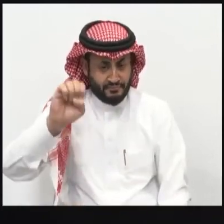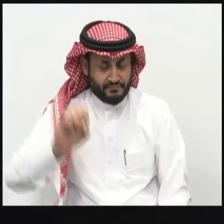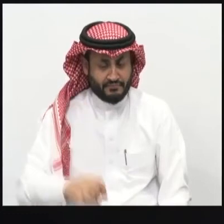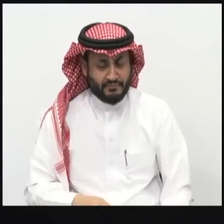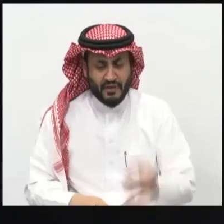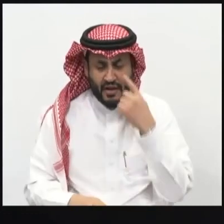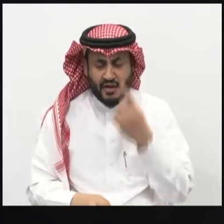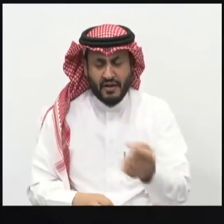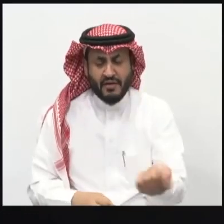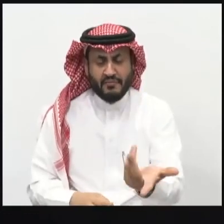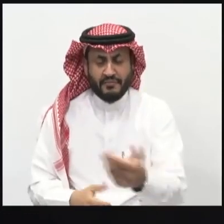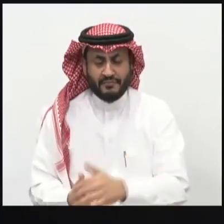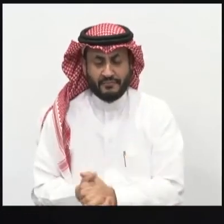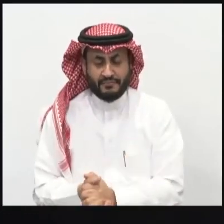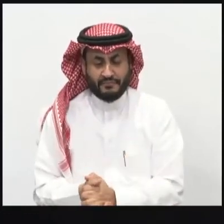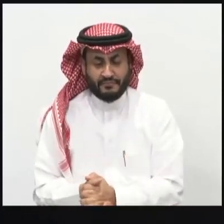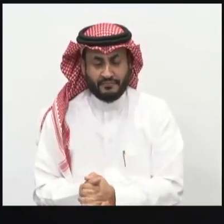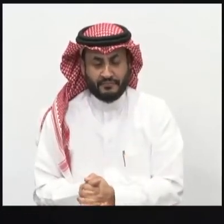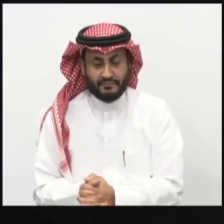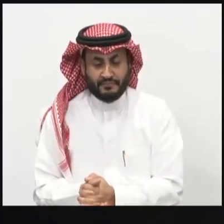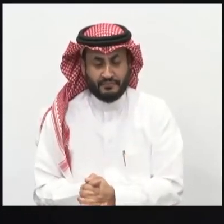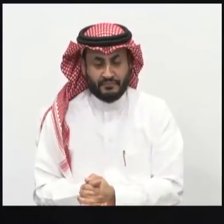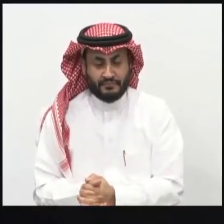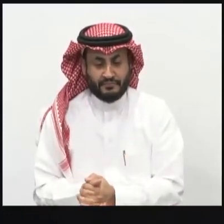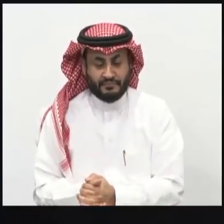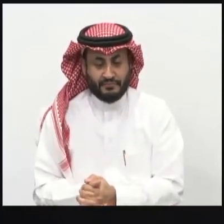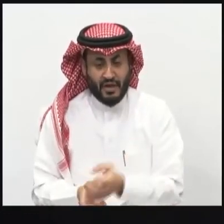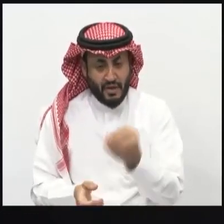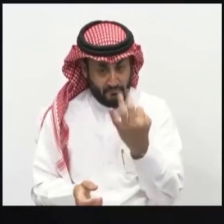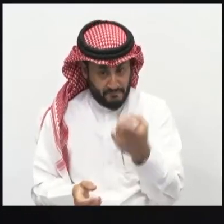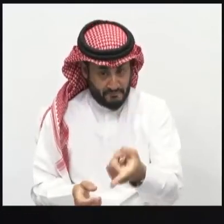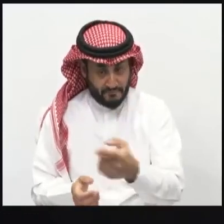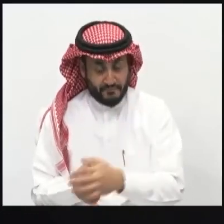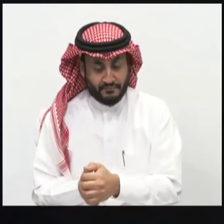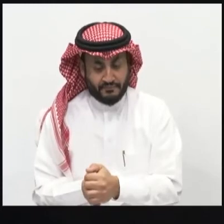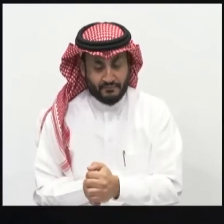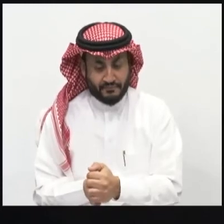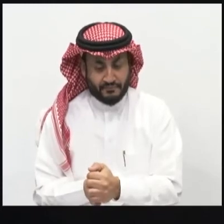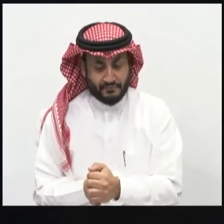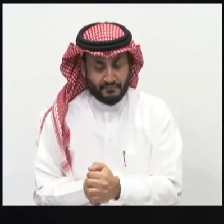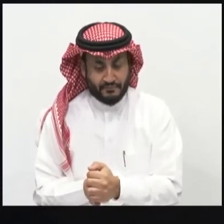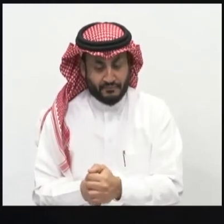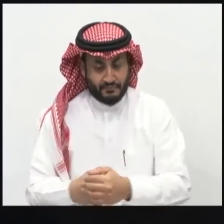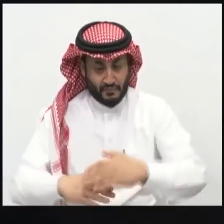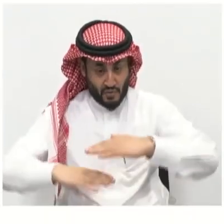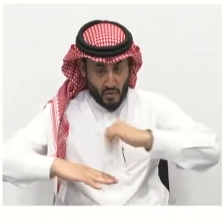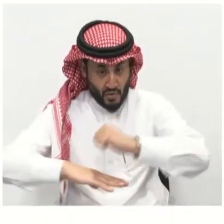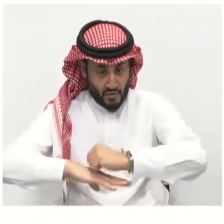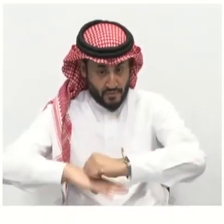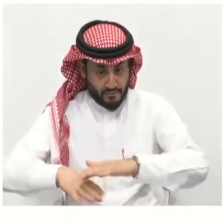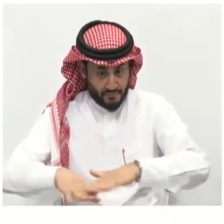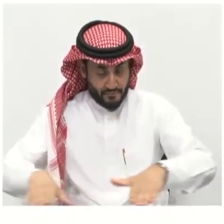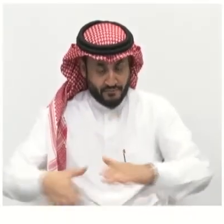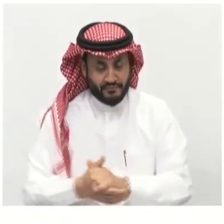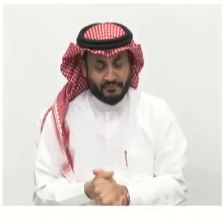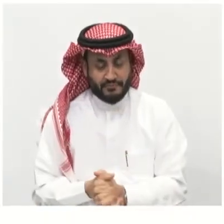So what do we write? These. Let's say these tubes are on the table. Excellent.